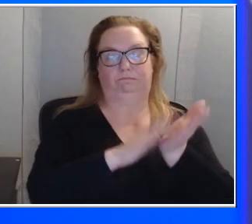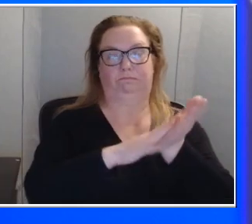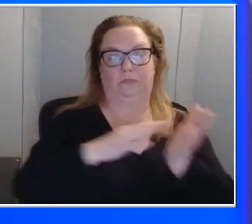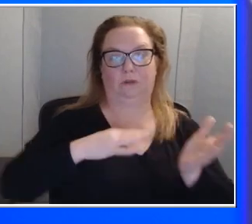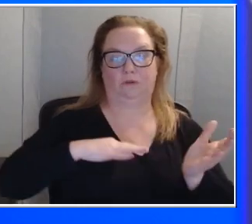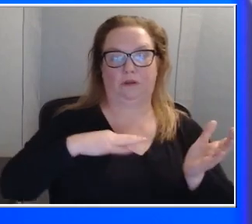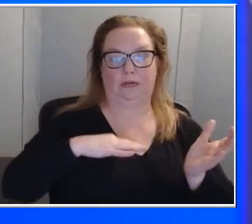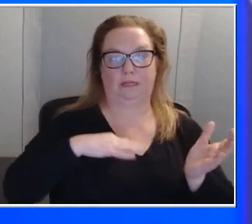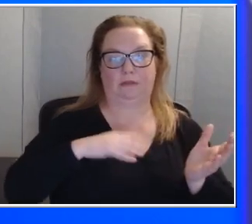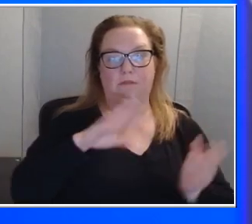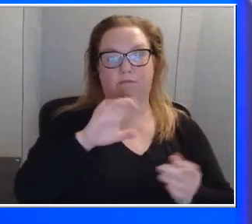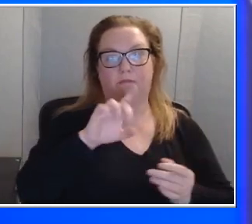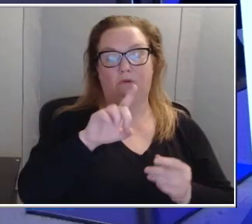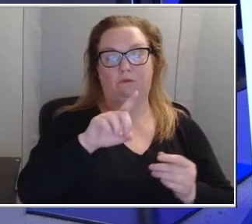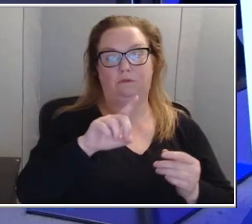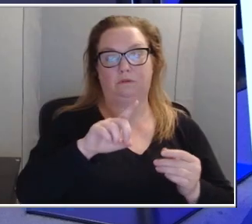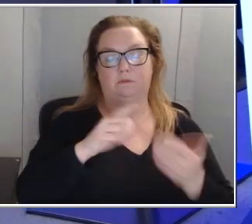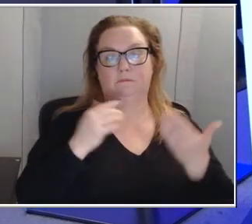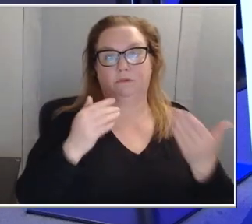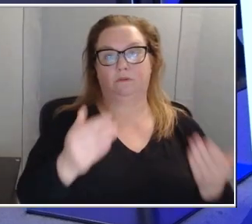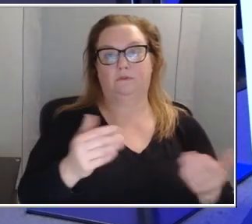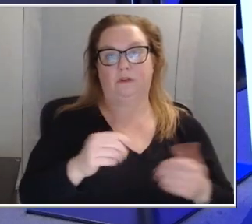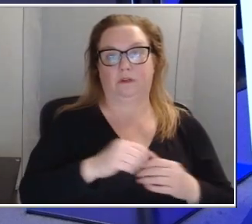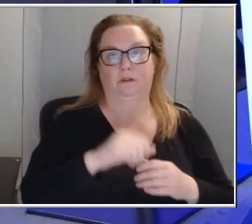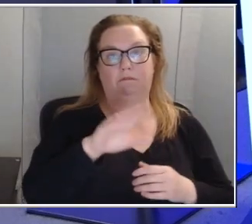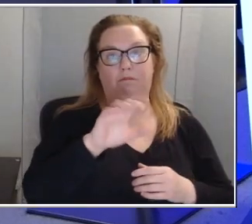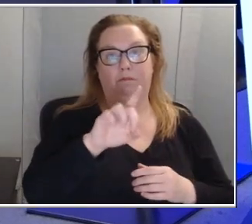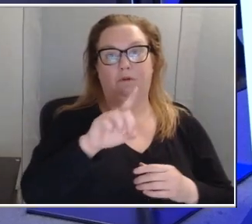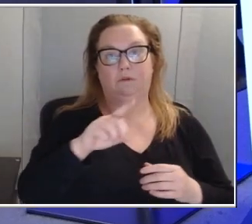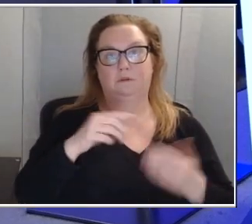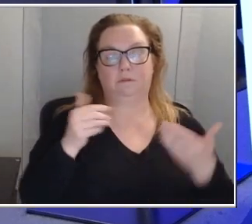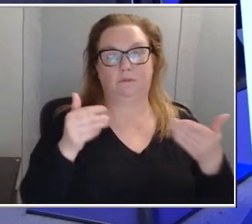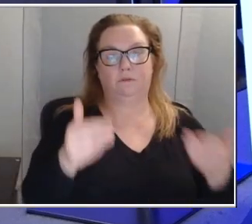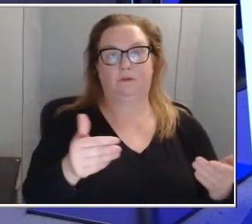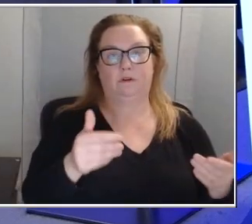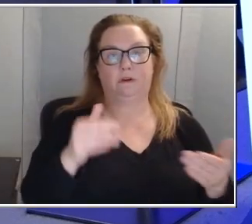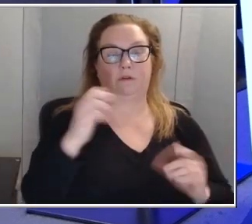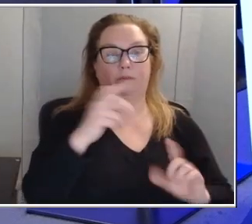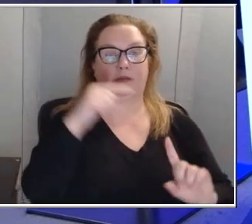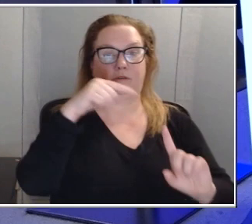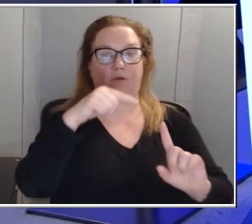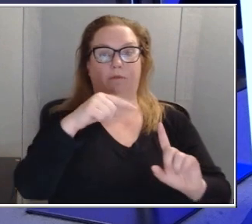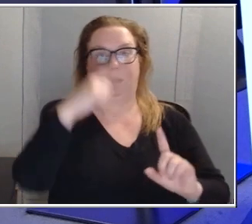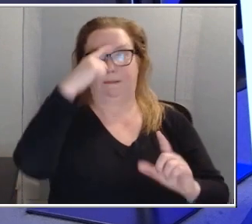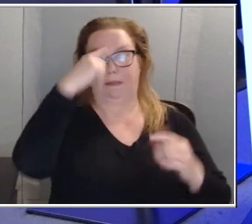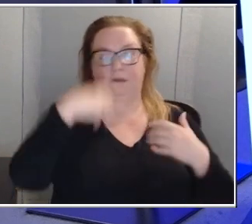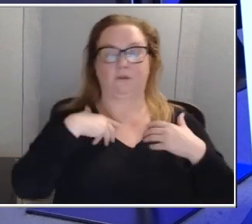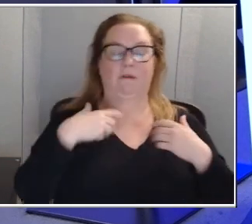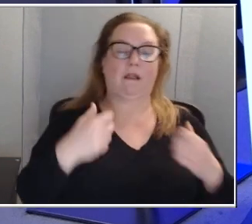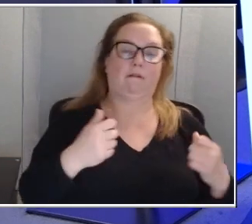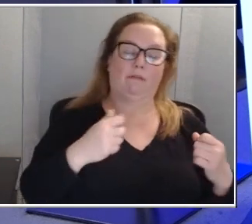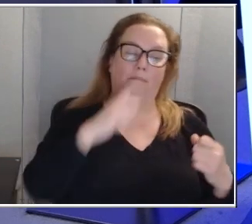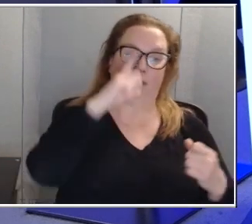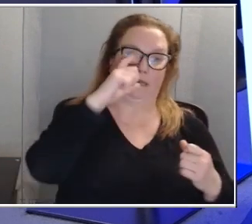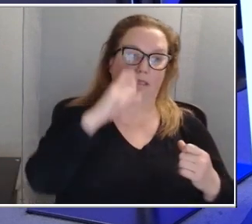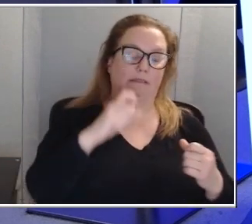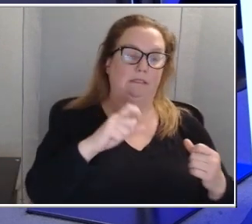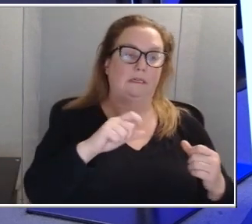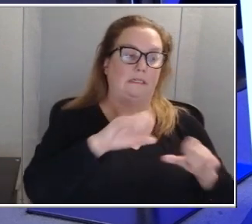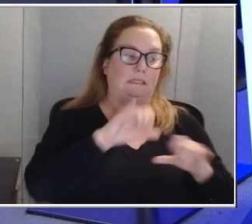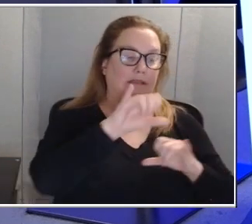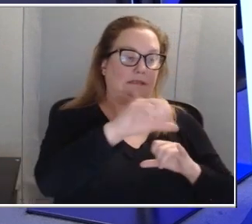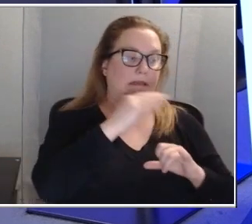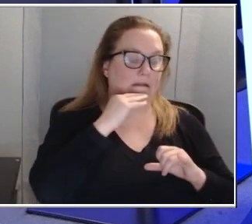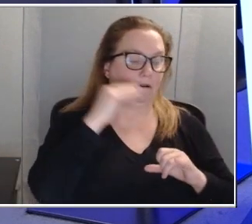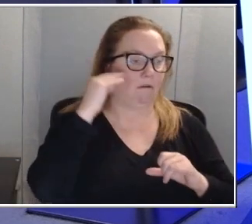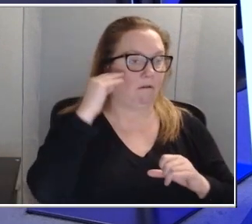bold measure. You know, it was a bold move, and we know, and I want to get back to your point about mental health, because it's clear that staying at home, not